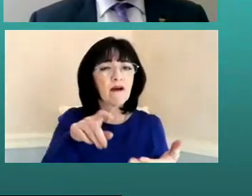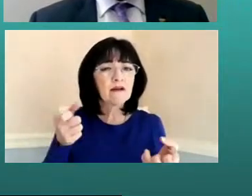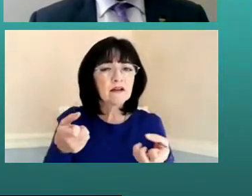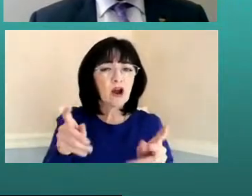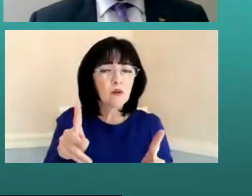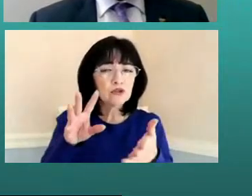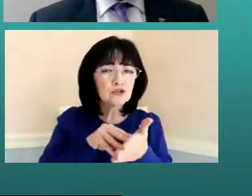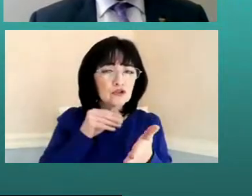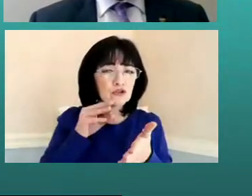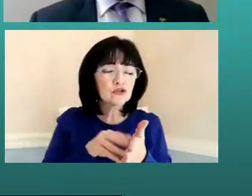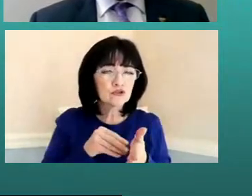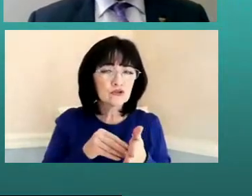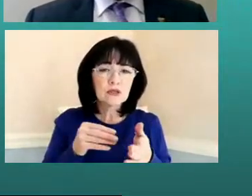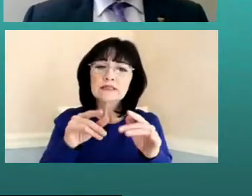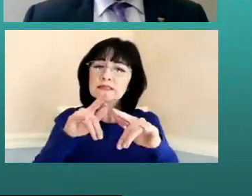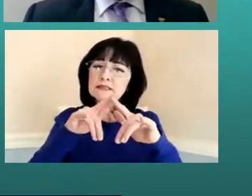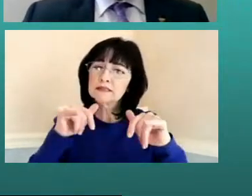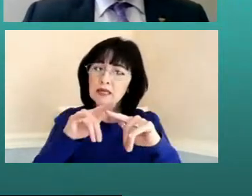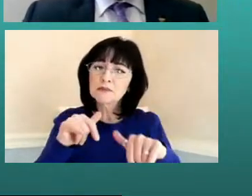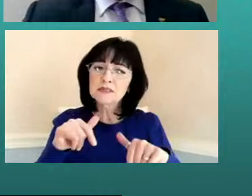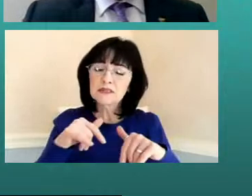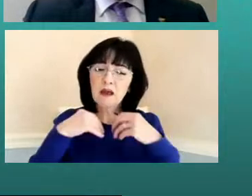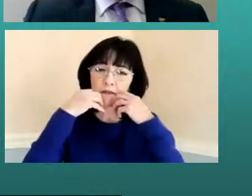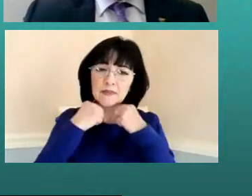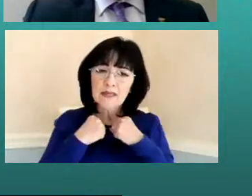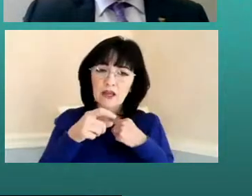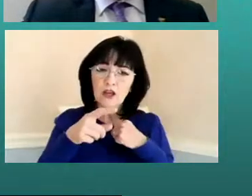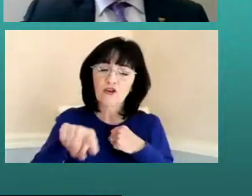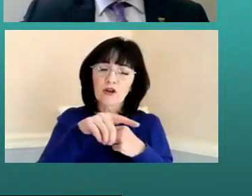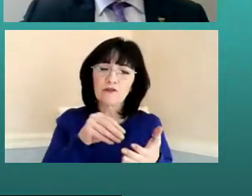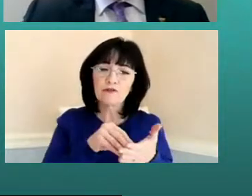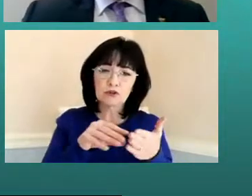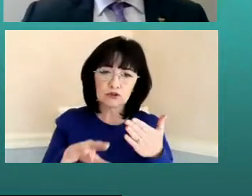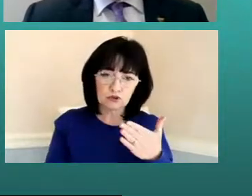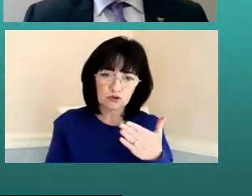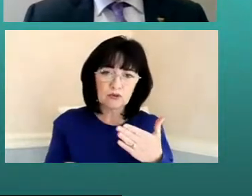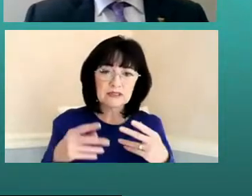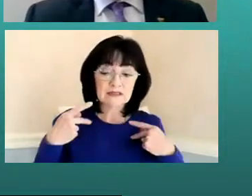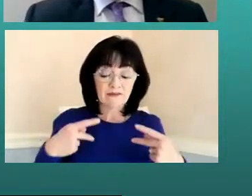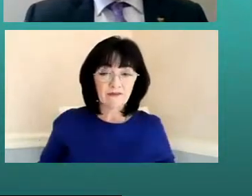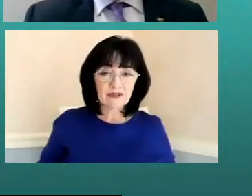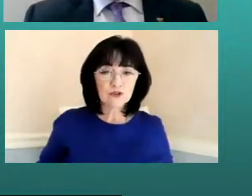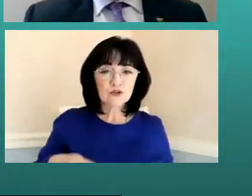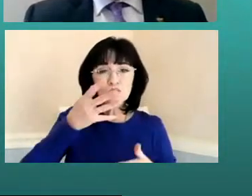also caring for students' physical, social, and emotional needs.